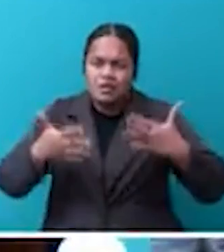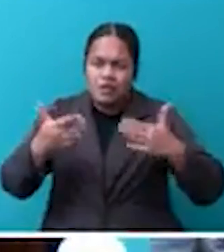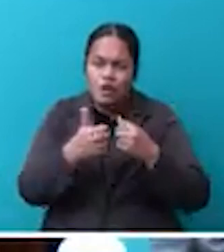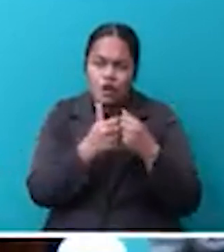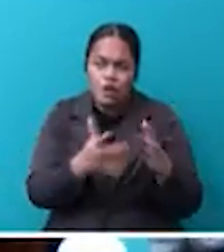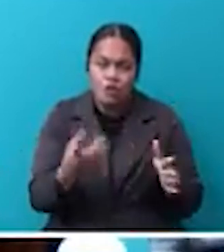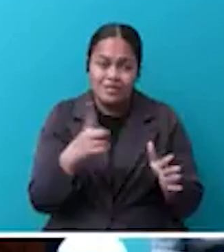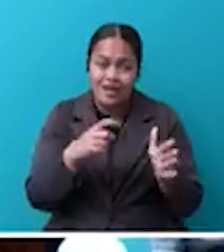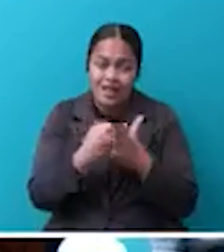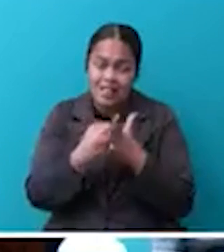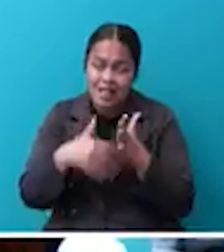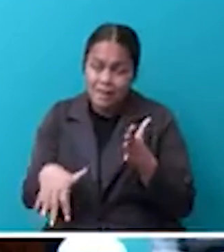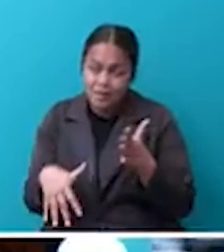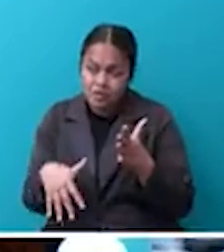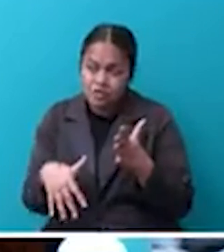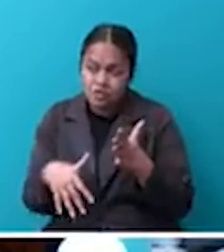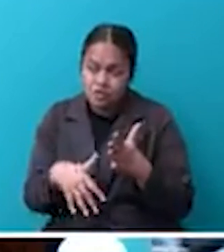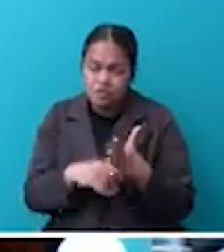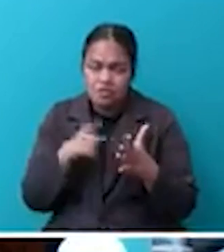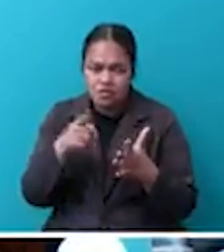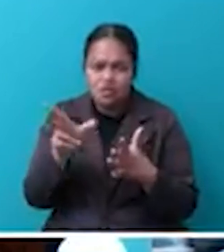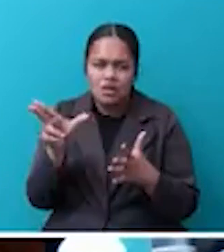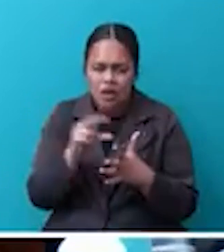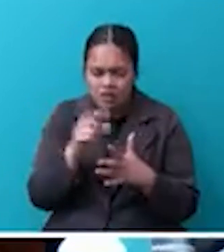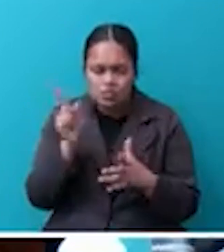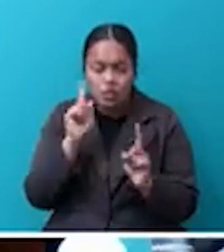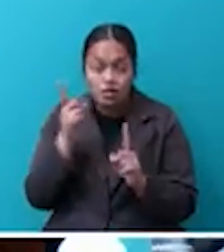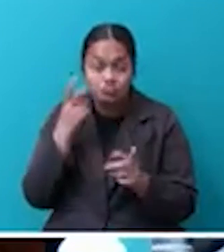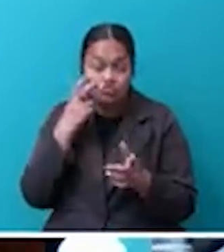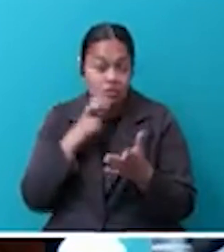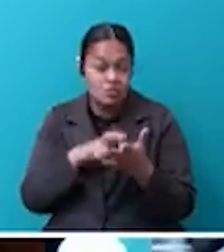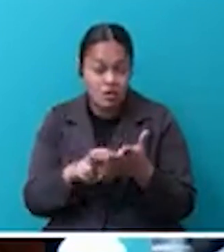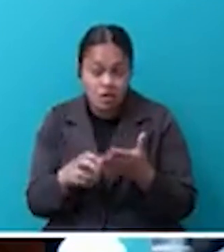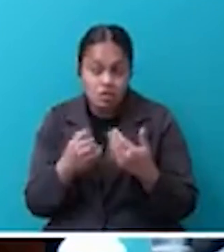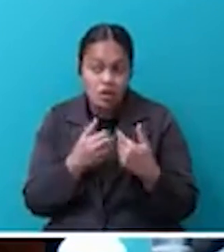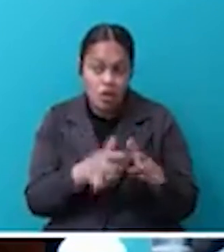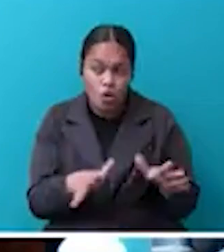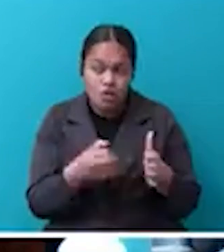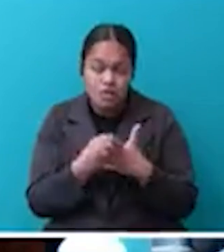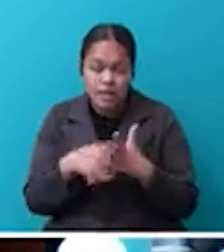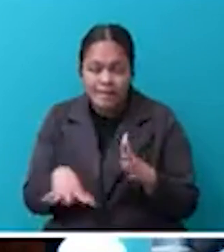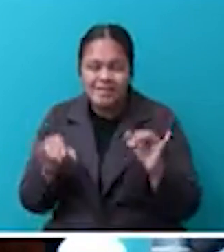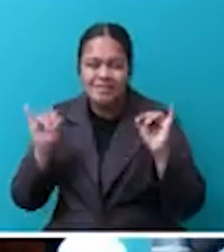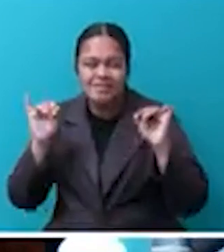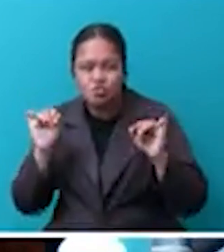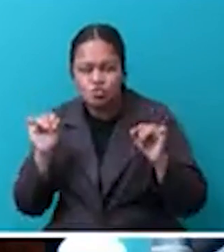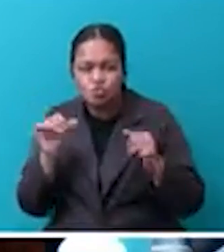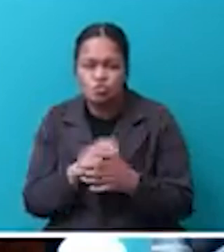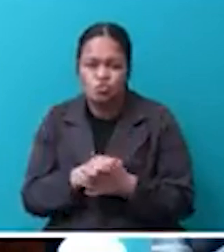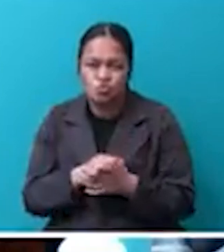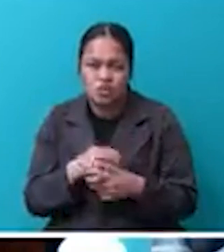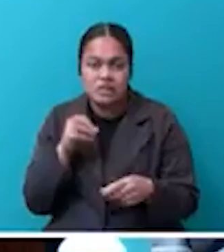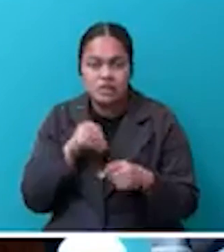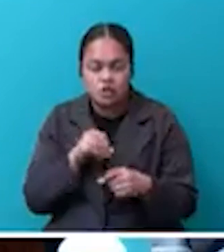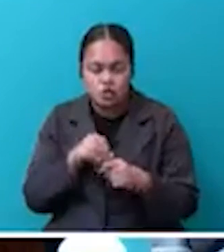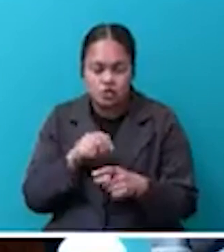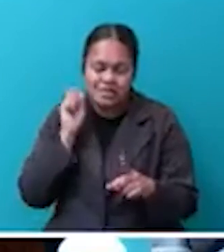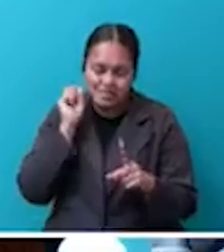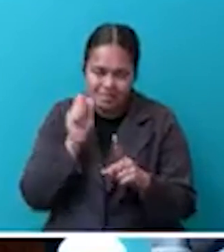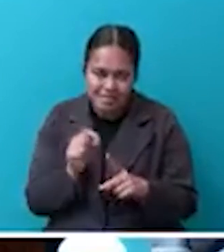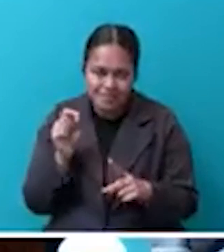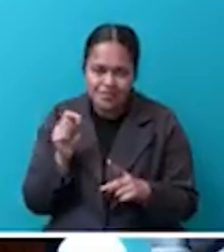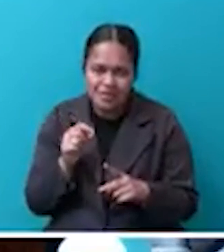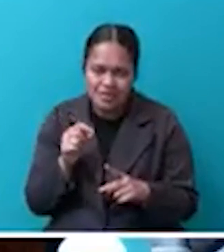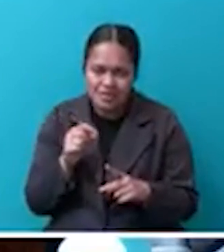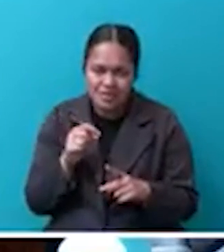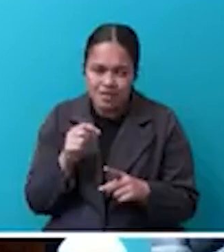damage, it does recognize loss and damage issues and includes specific